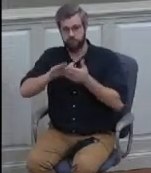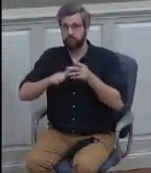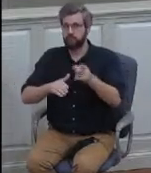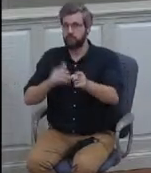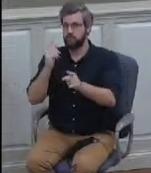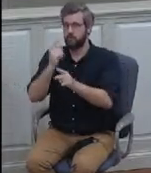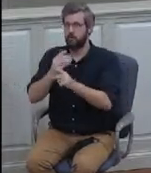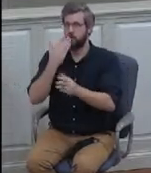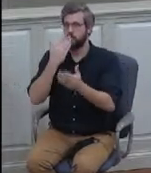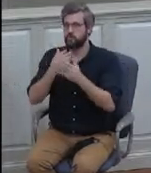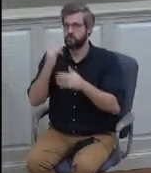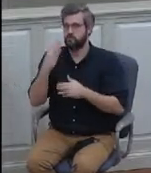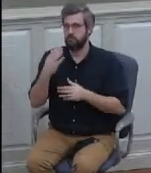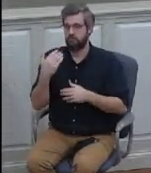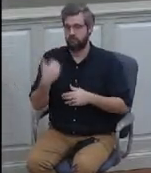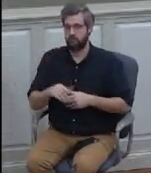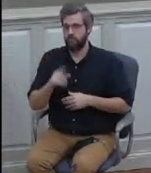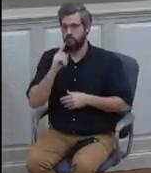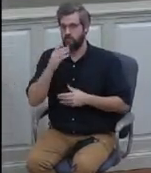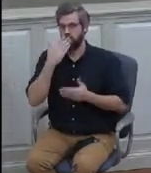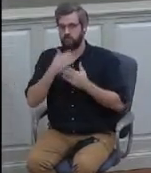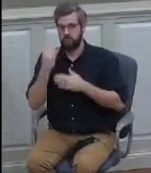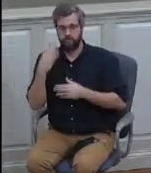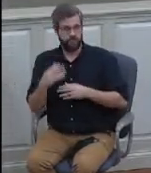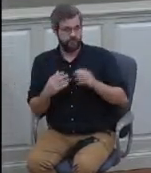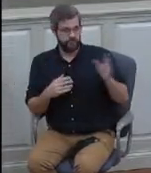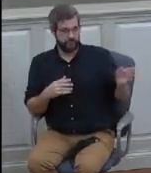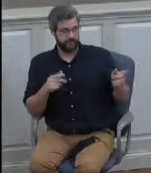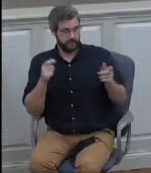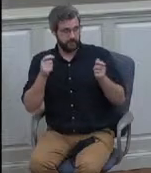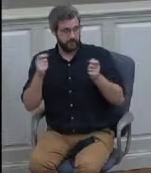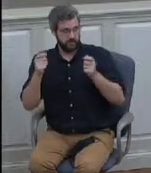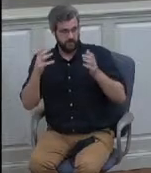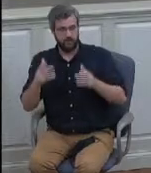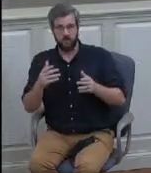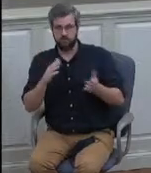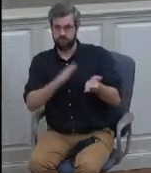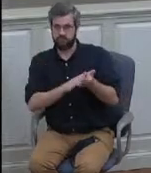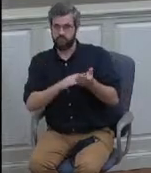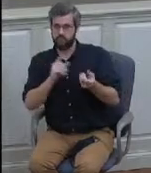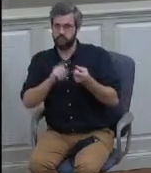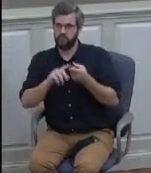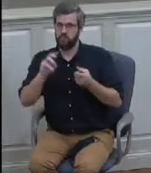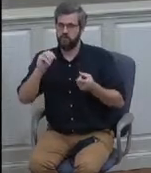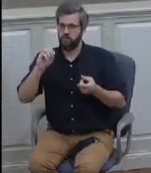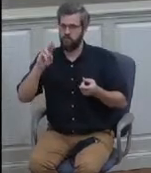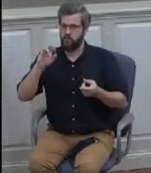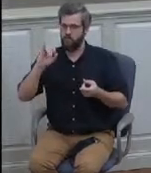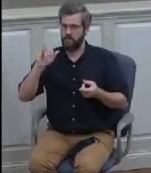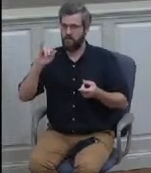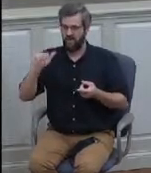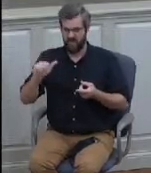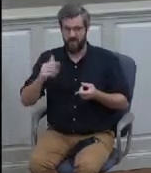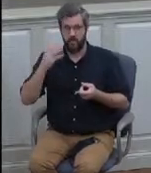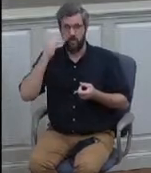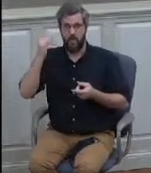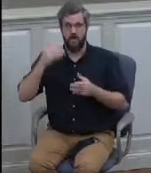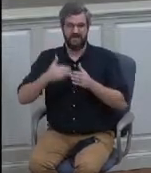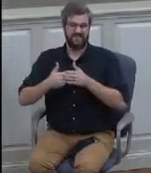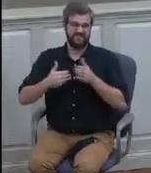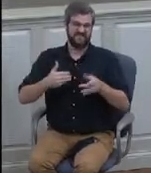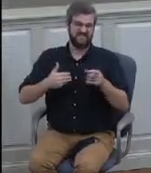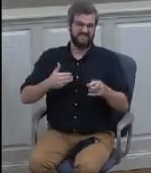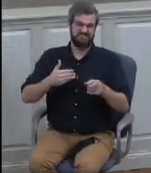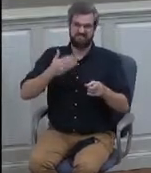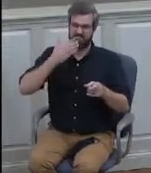job. They did a really good job. Give credit to them, but give credit to Morelia too, because they've dealt with a nasty situation next door.